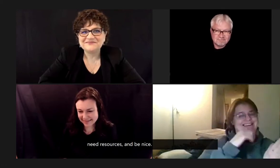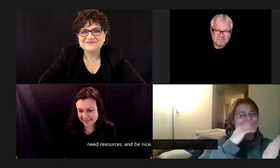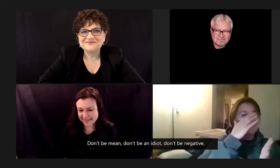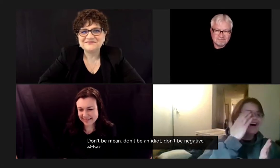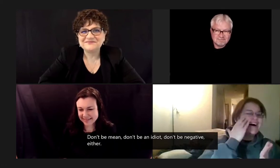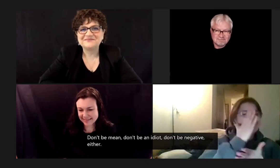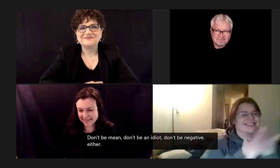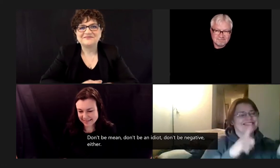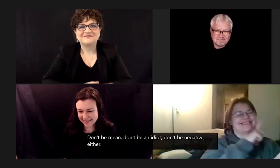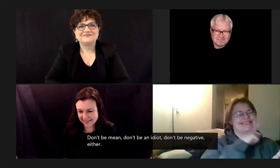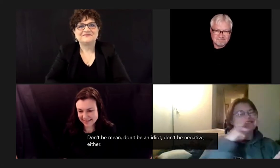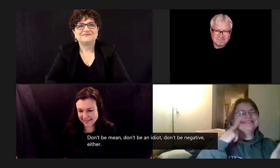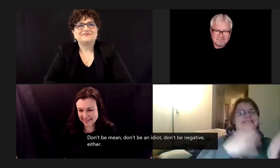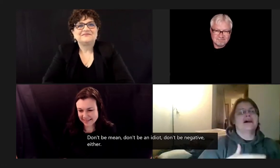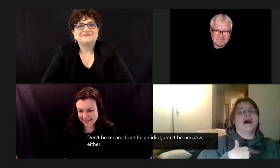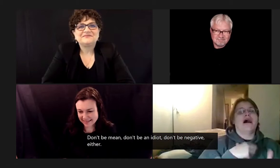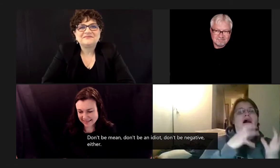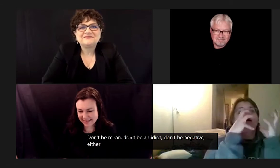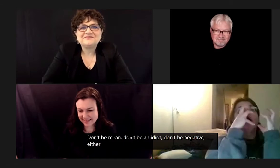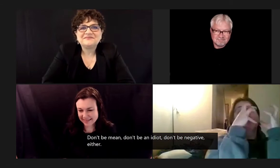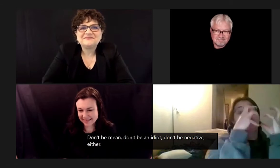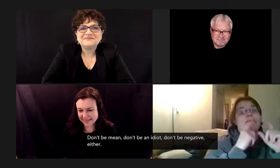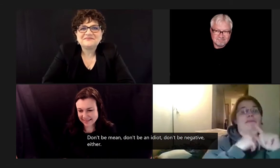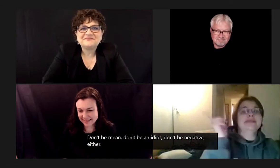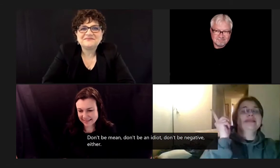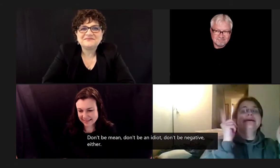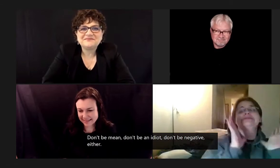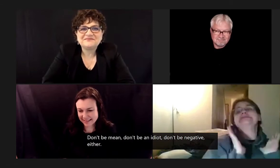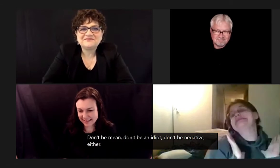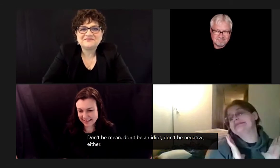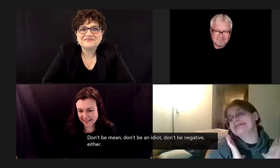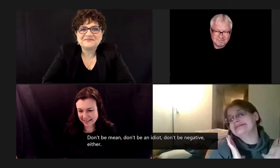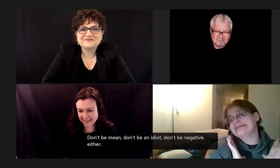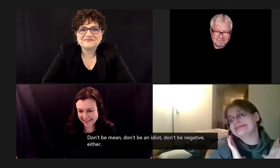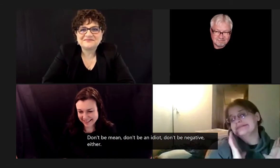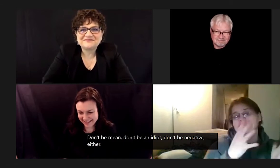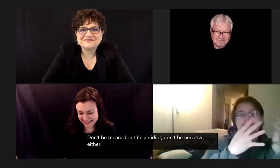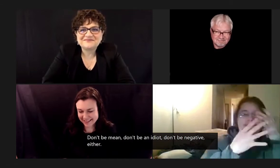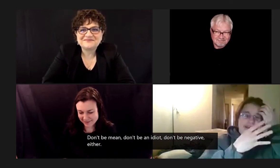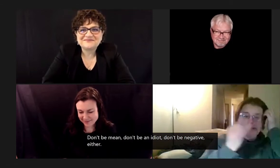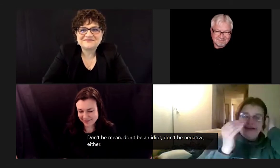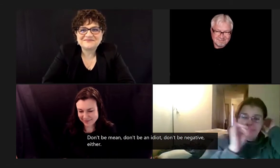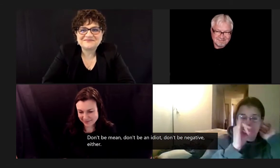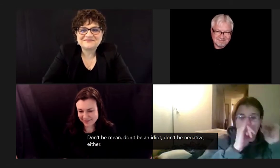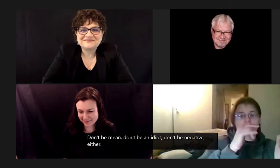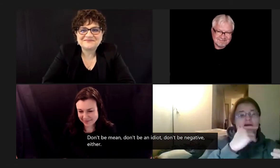I previously did work at the state legislature, and